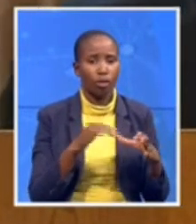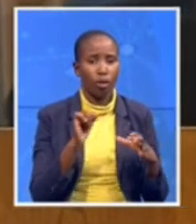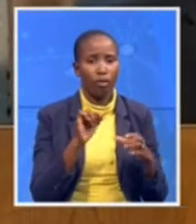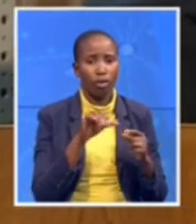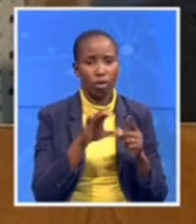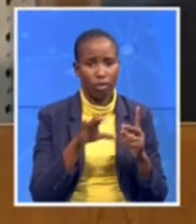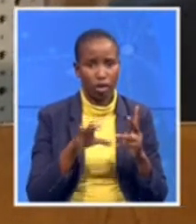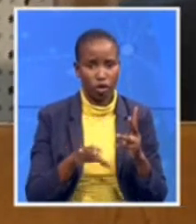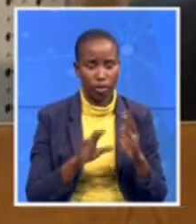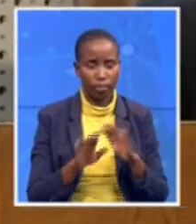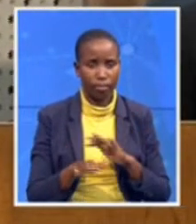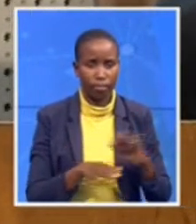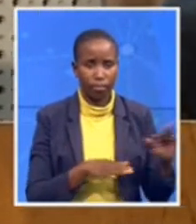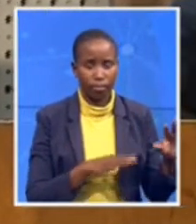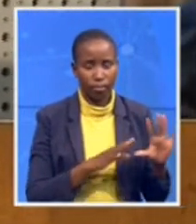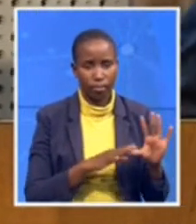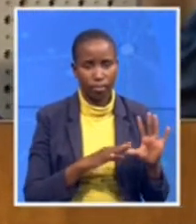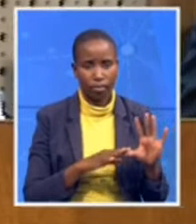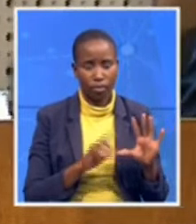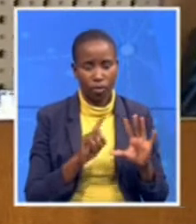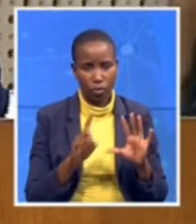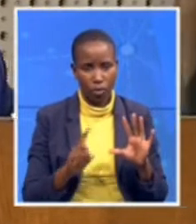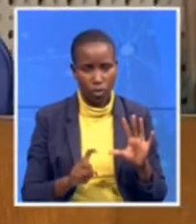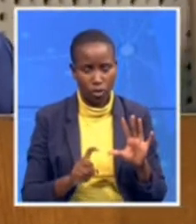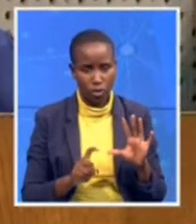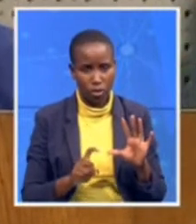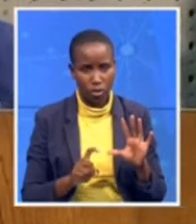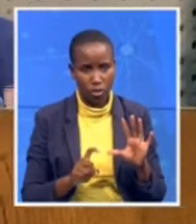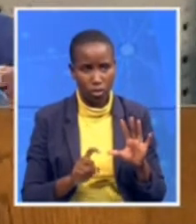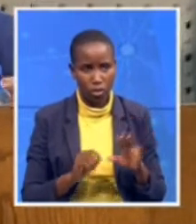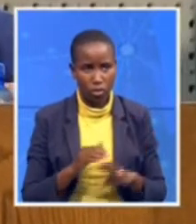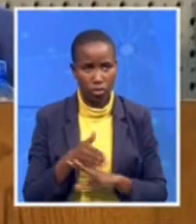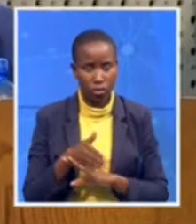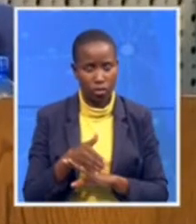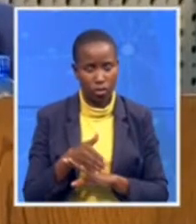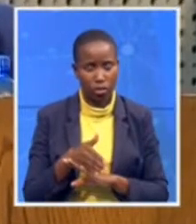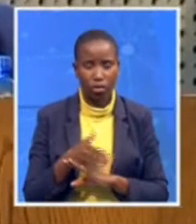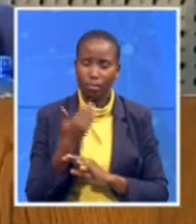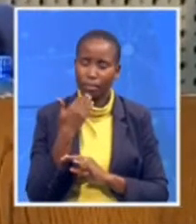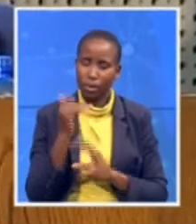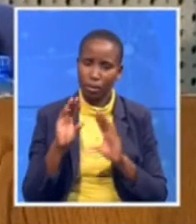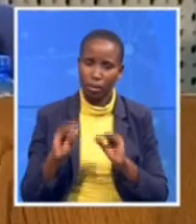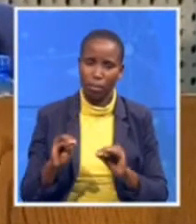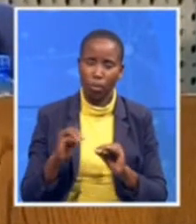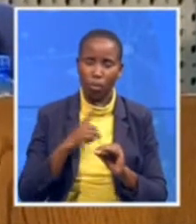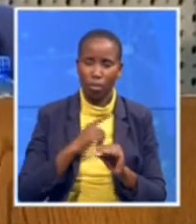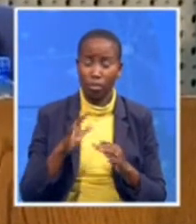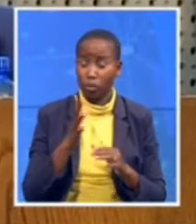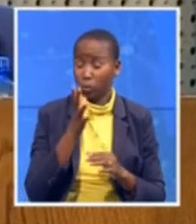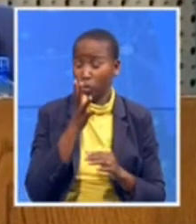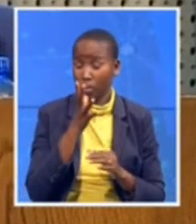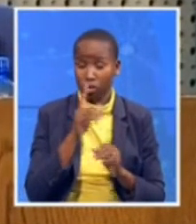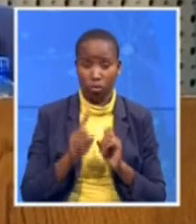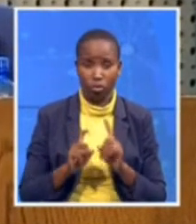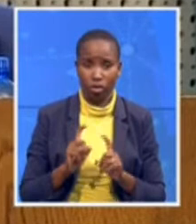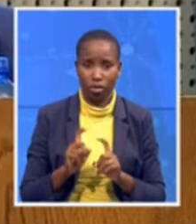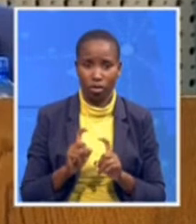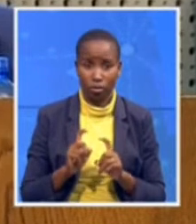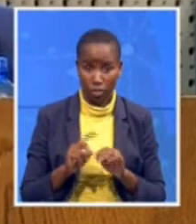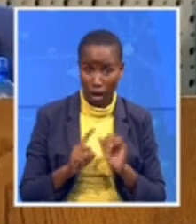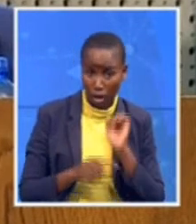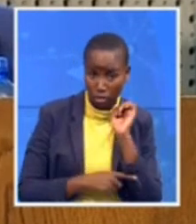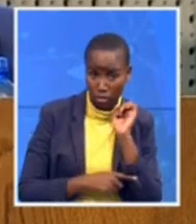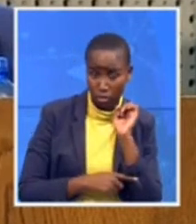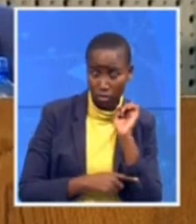said I have a lot. Maybe let's just stop it there, otherwise there's too much. Is it the last? You still have got a lot? Just two more for Jan.